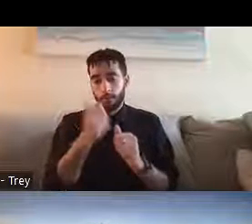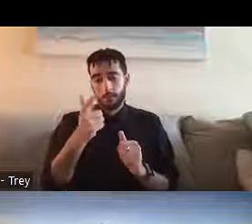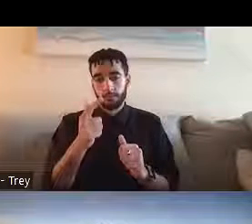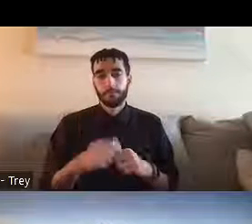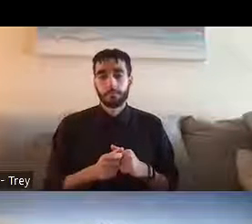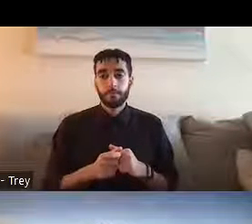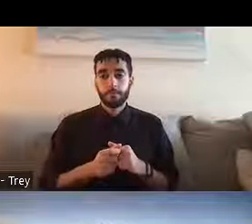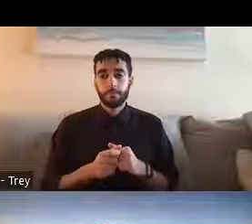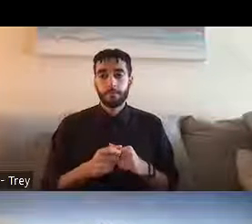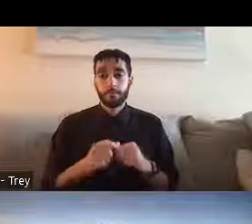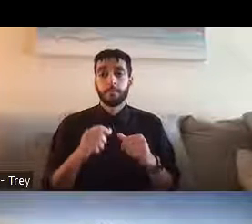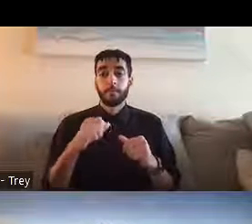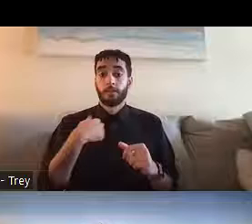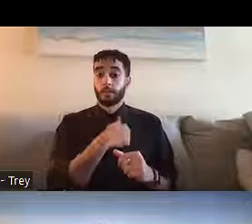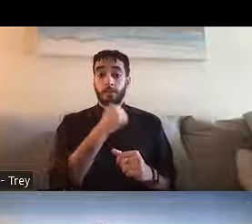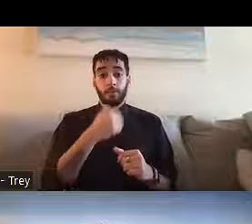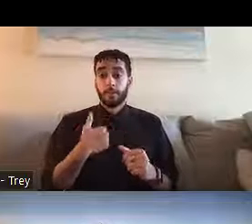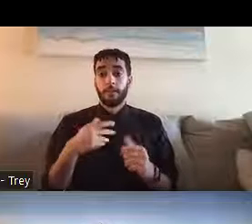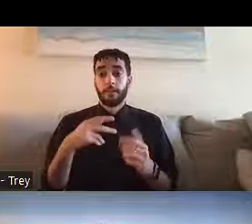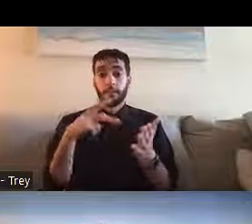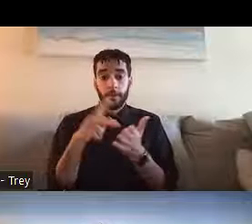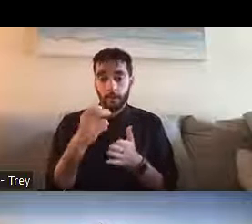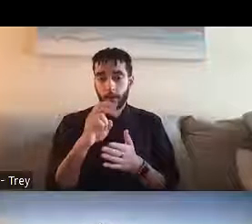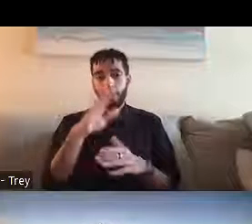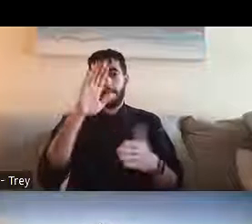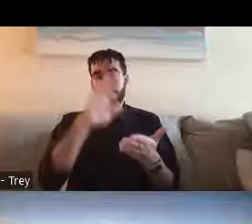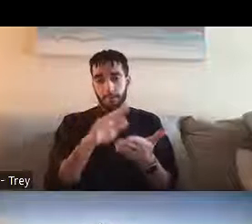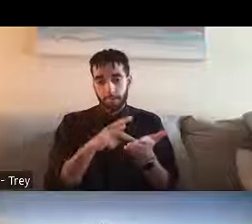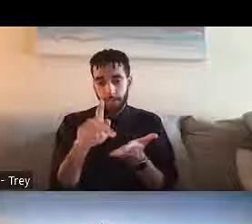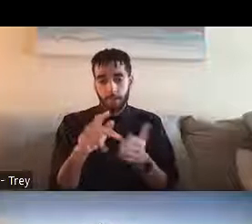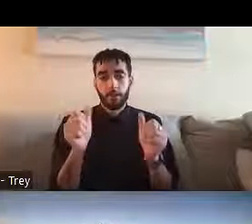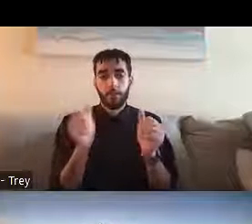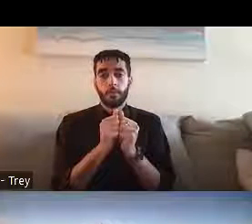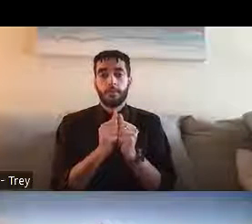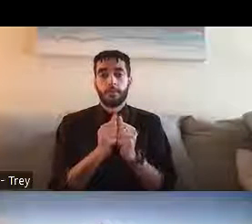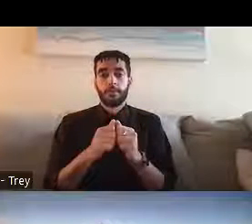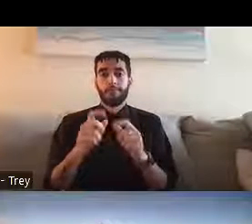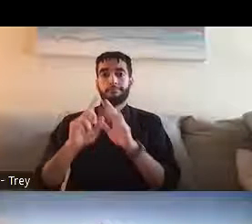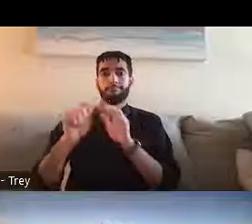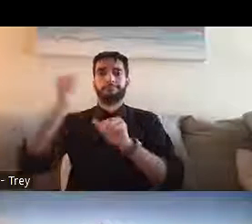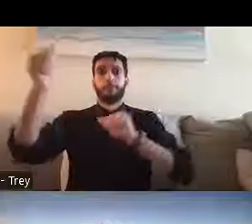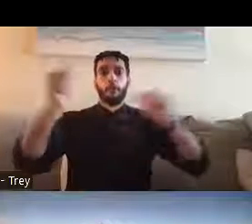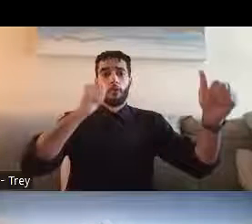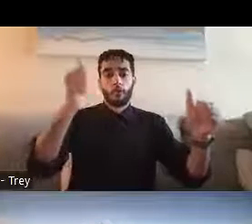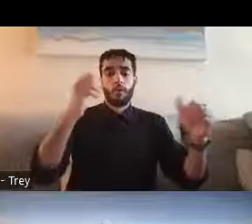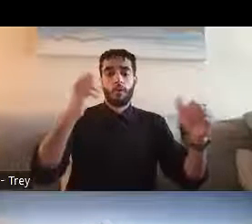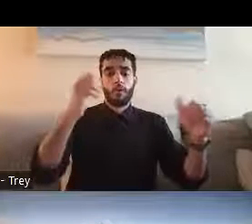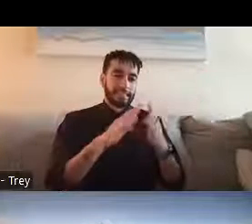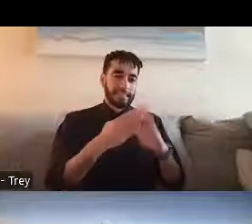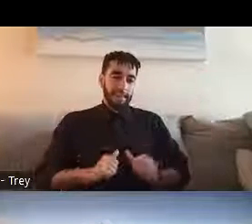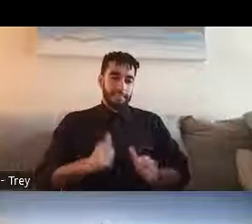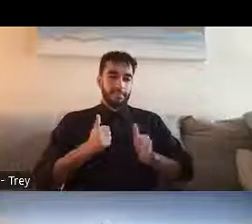We see less paid and unpaid help with lower income and less paid and unpaid help with rural versus urban residents. So starting to see